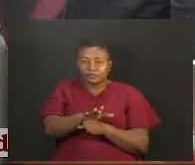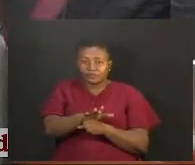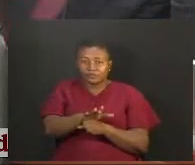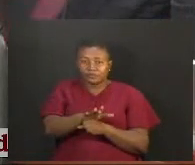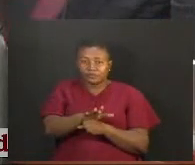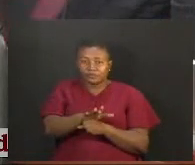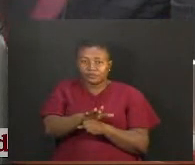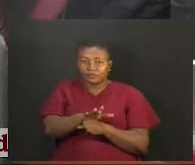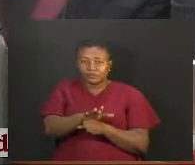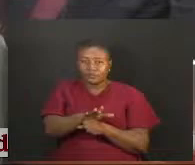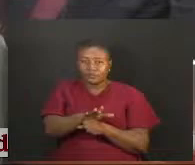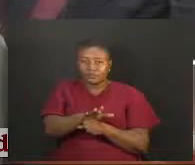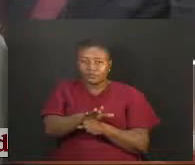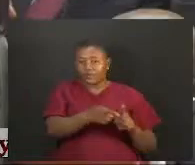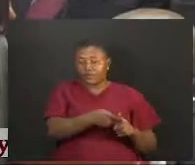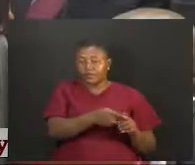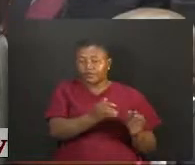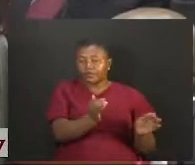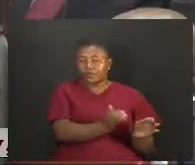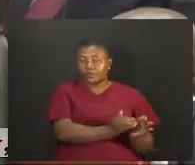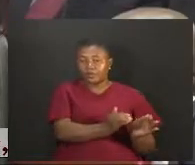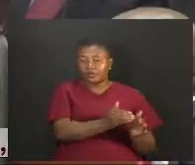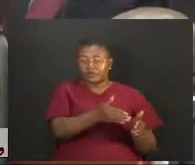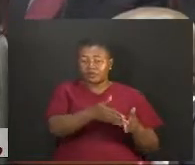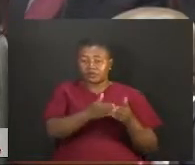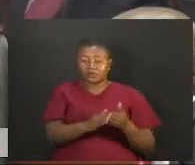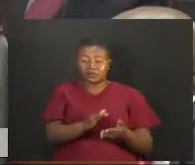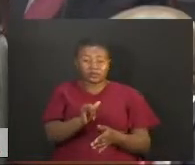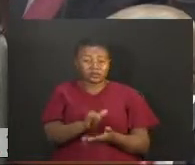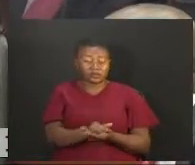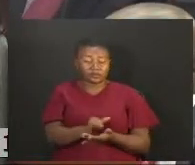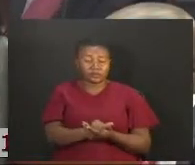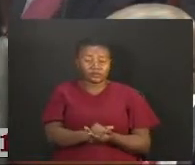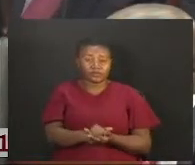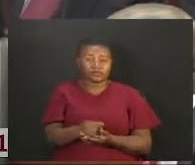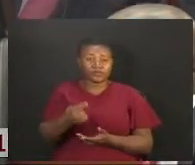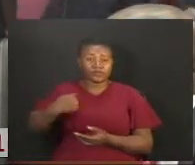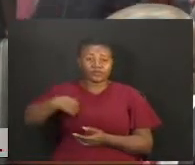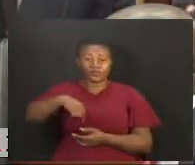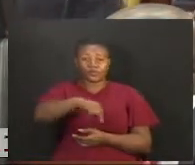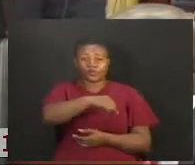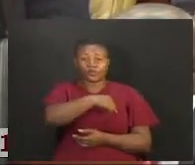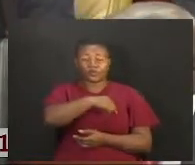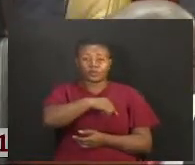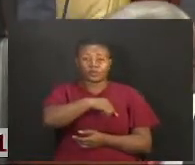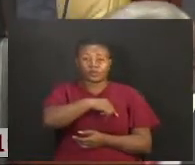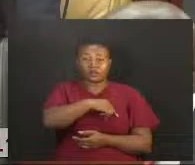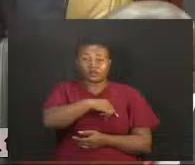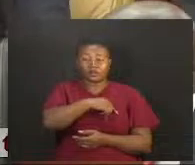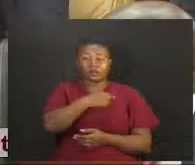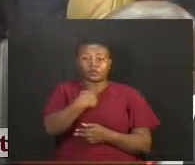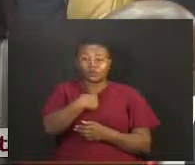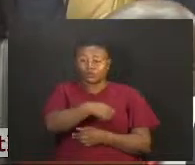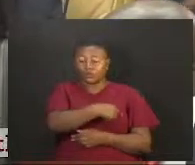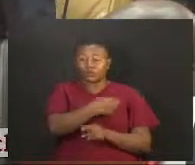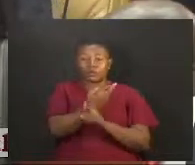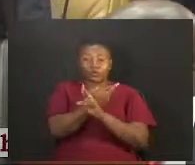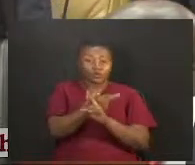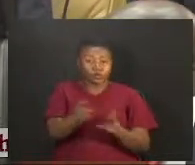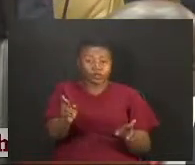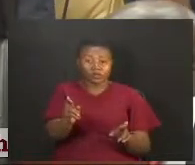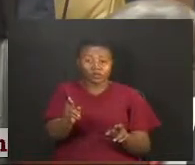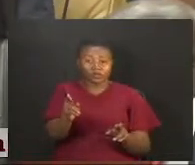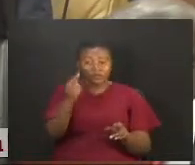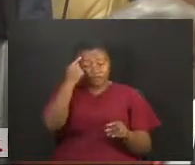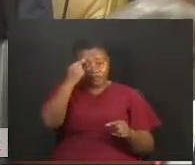friend, the minority leader, that we are ready to debate their